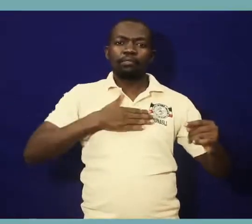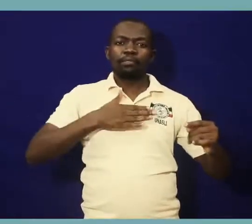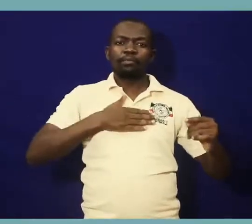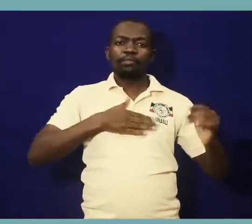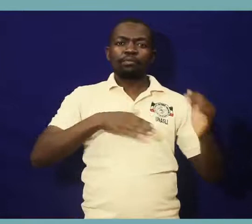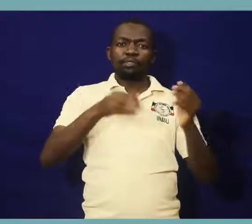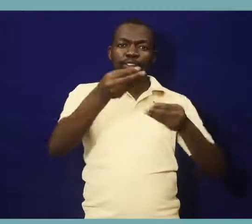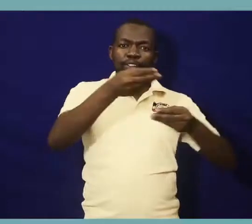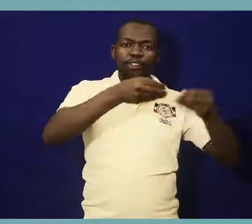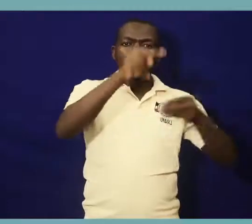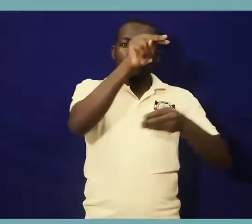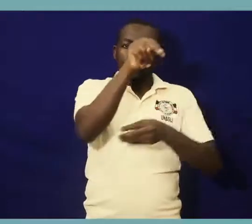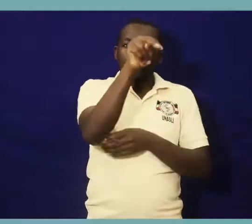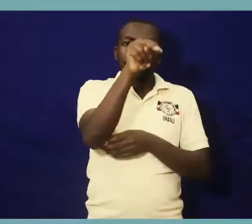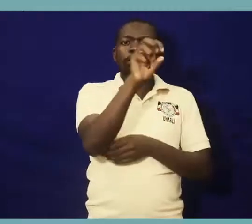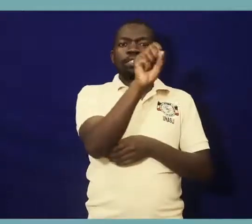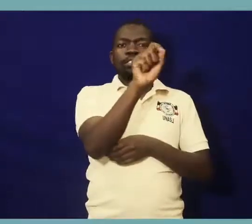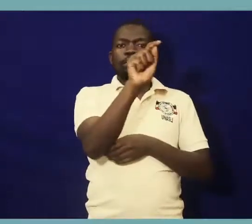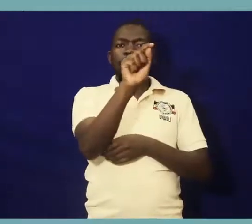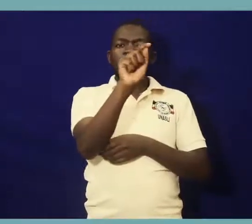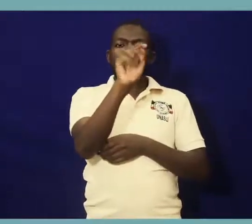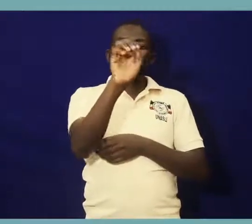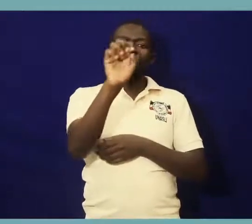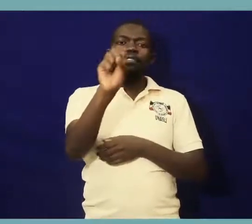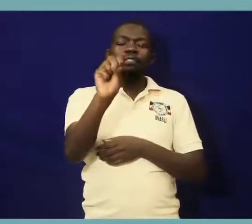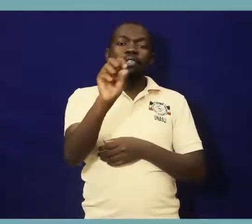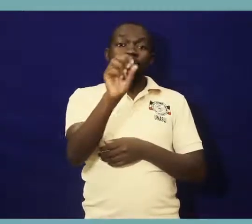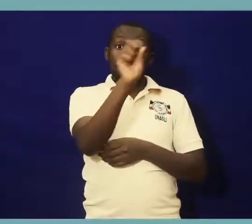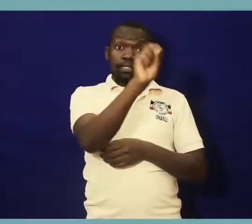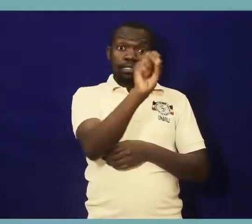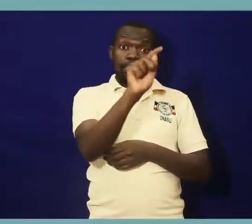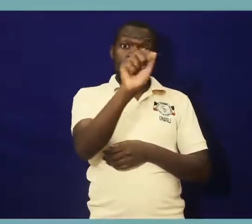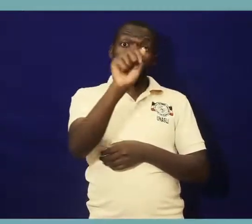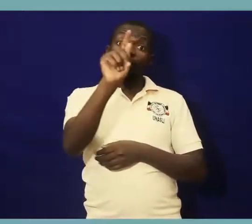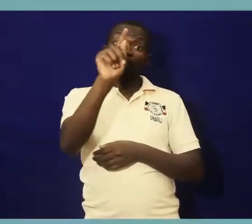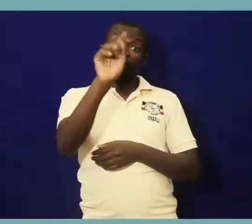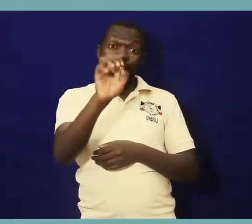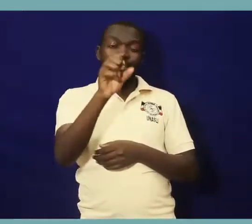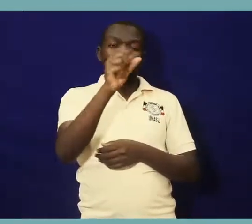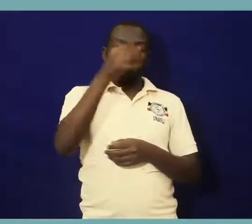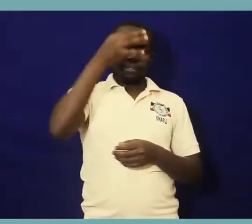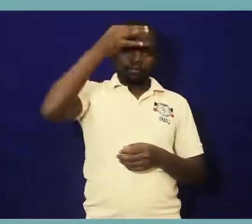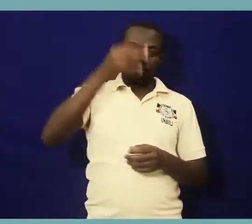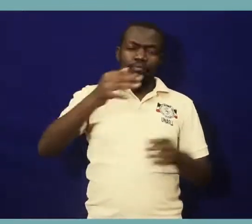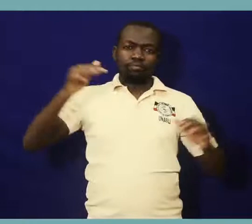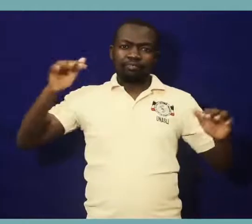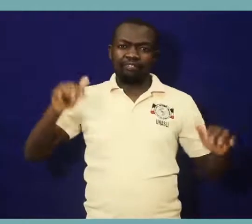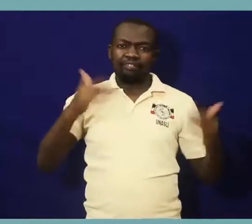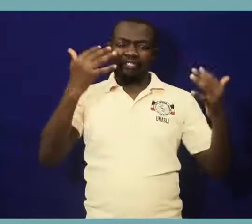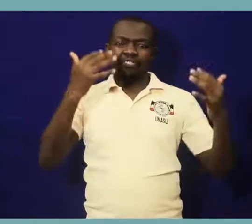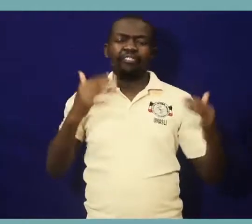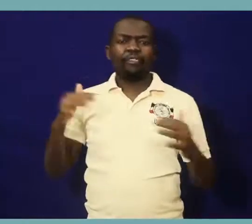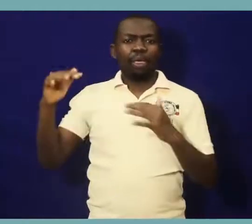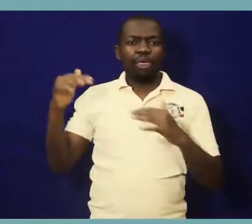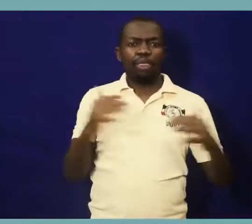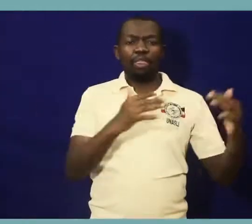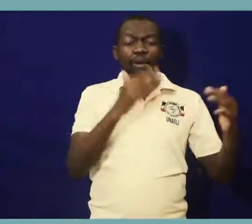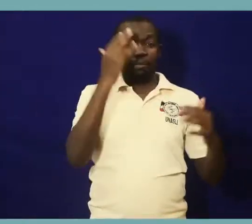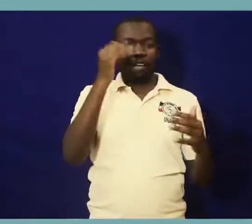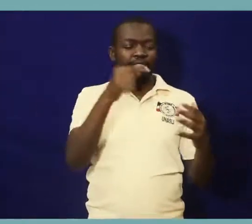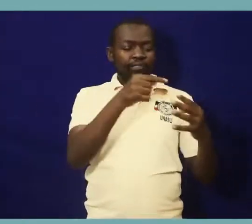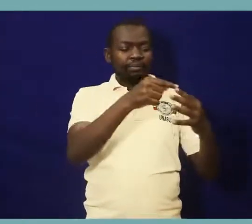states. So they fought because of